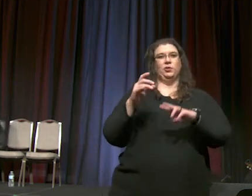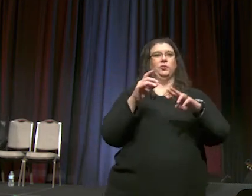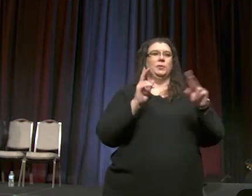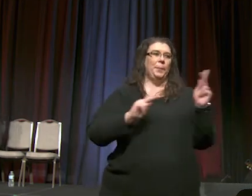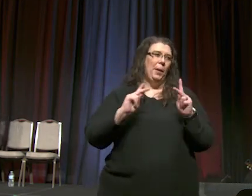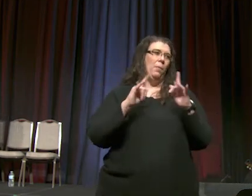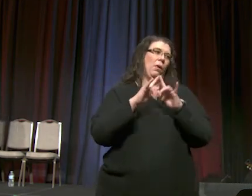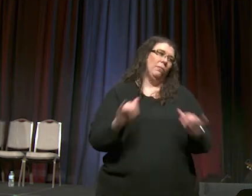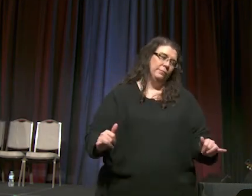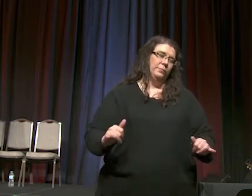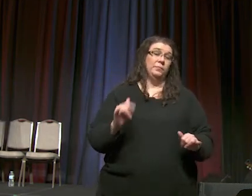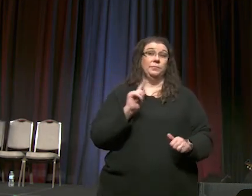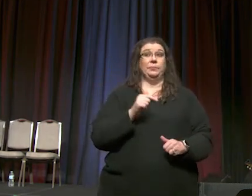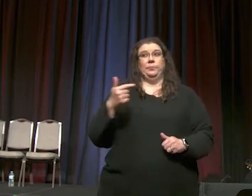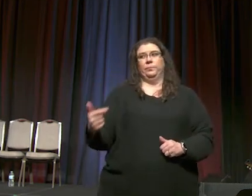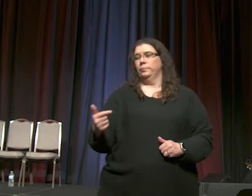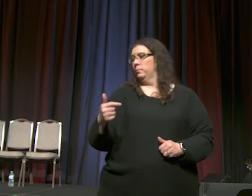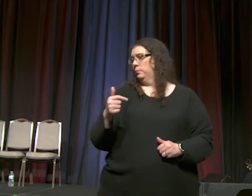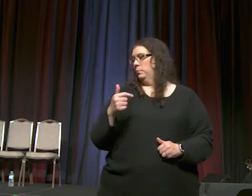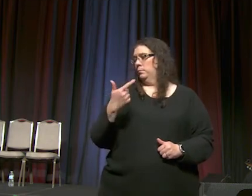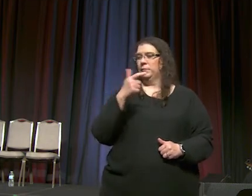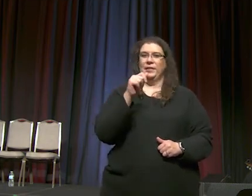Gary.